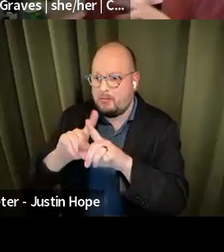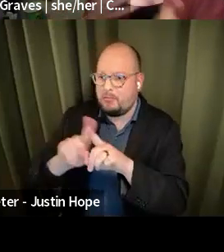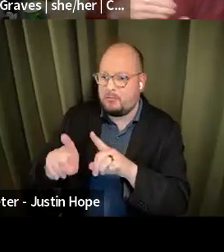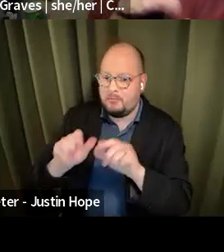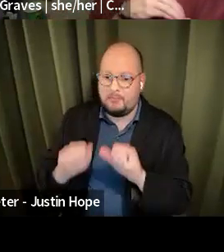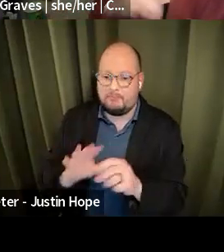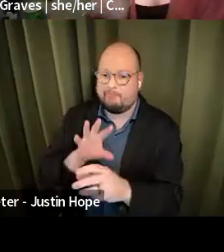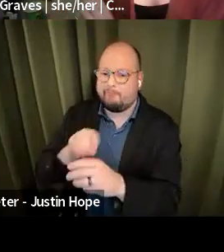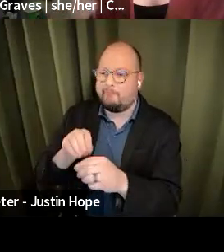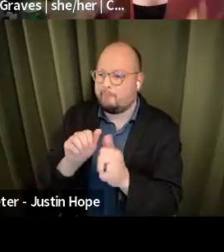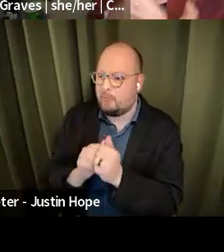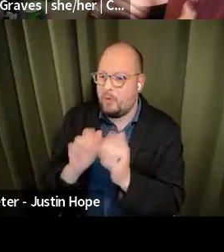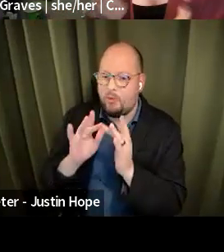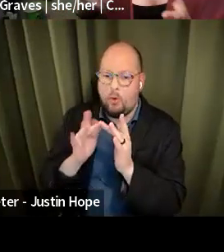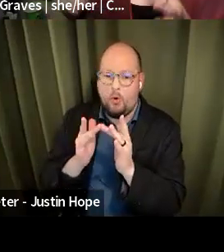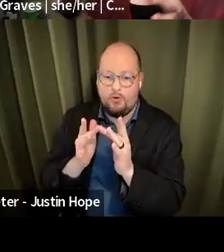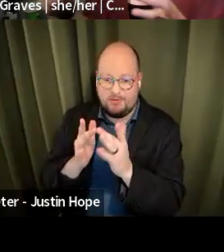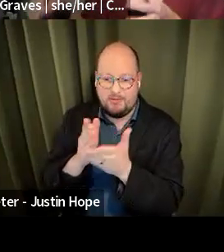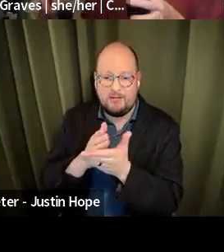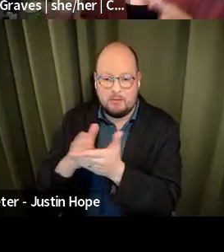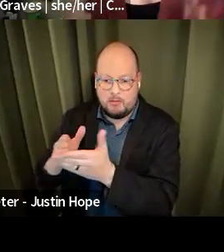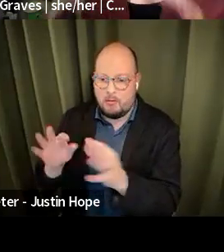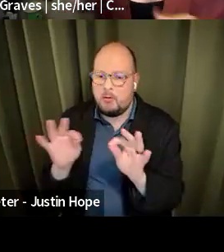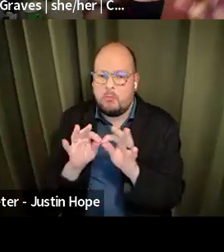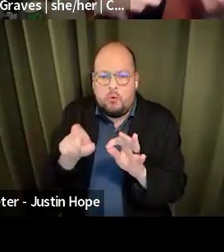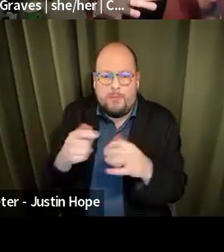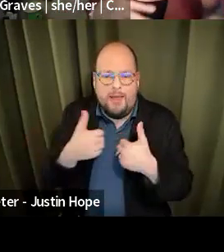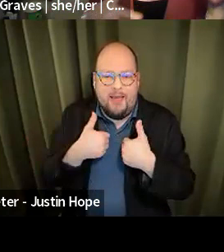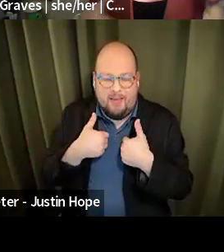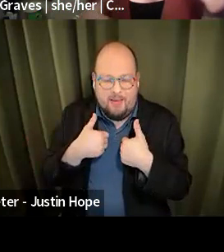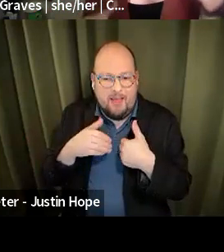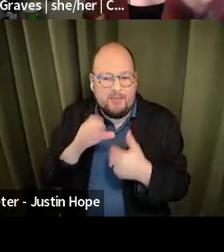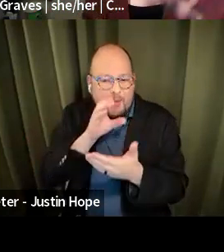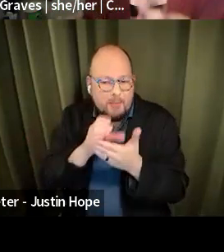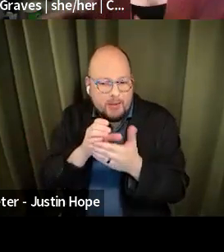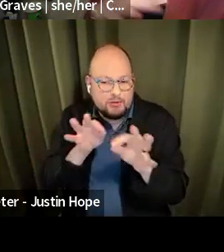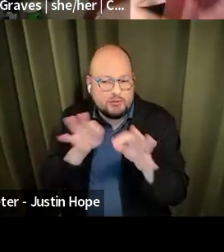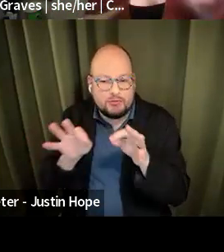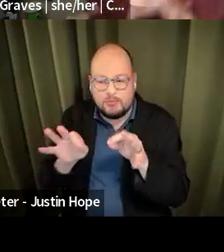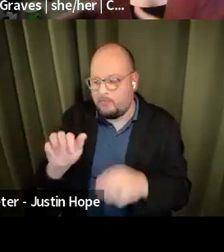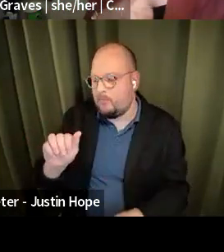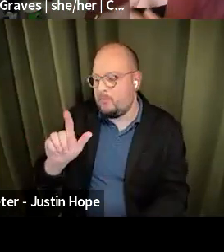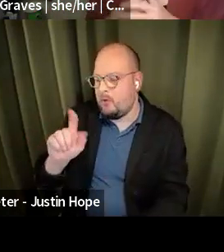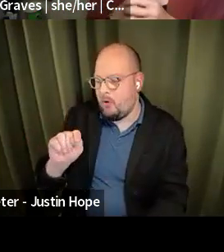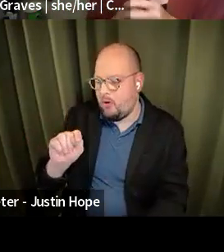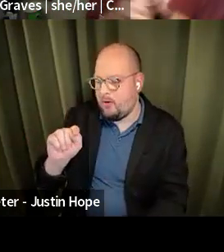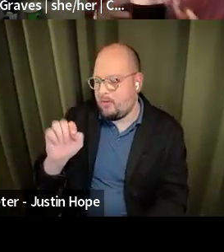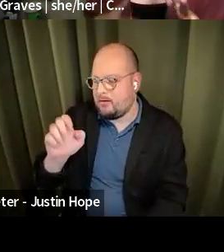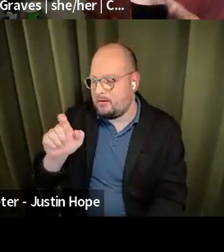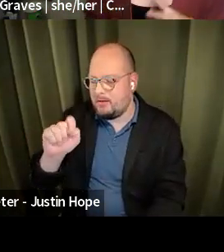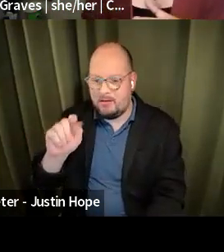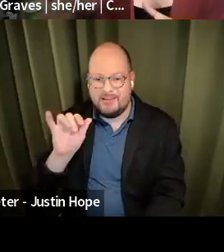in the social media pieces, that they have those pieces as well. So it's always that Venn diagram